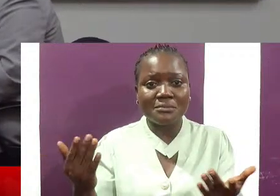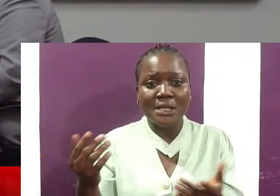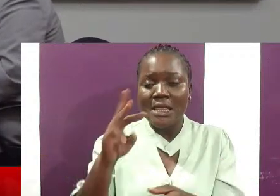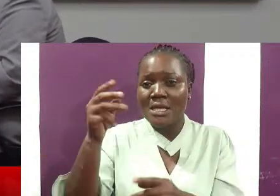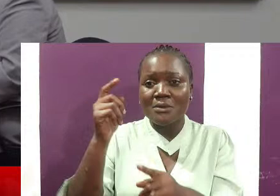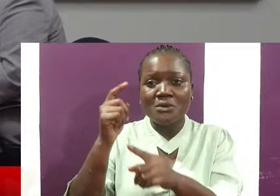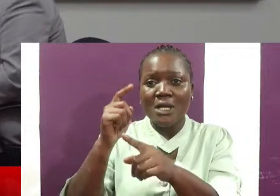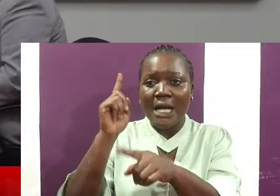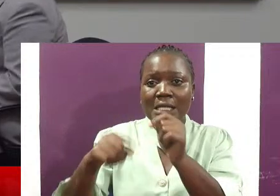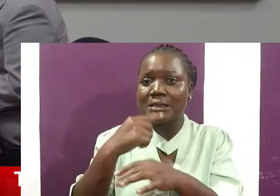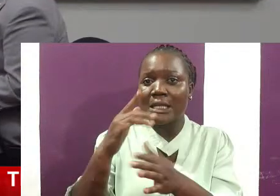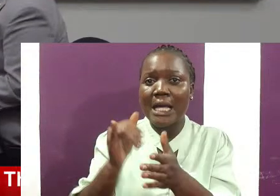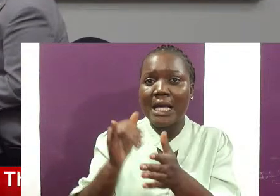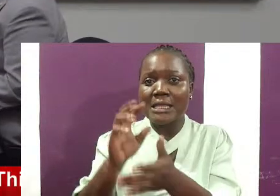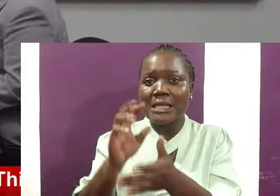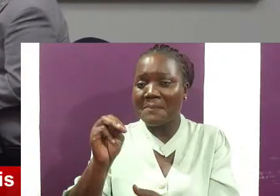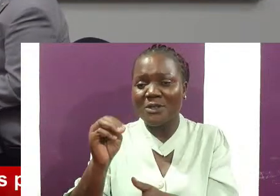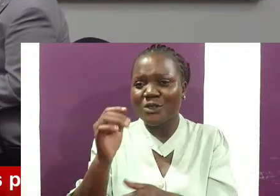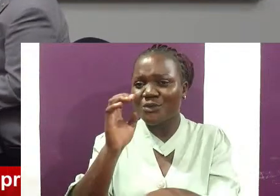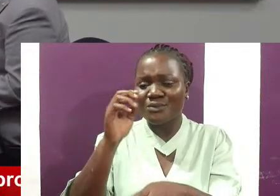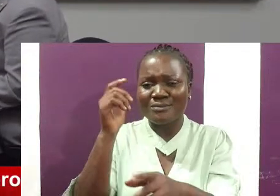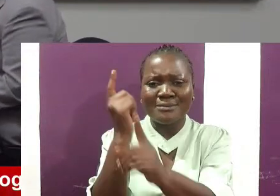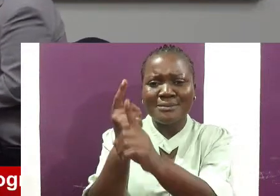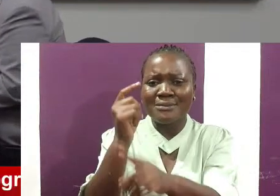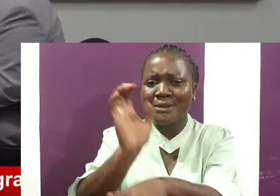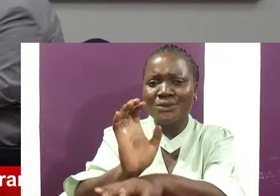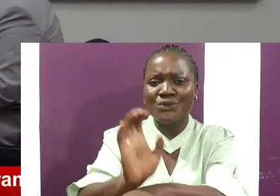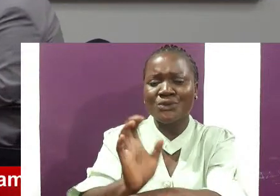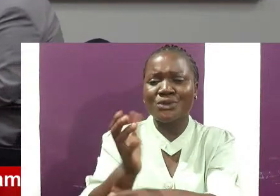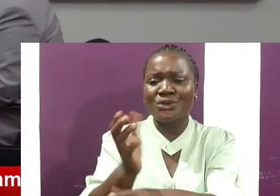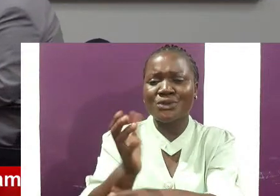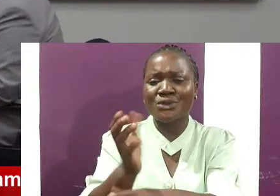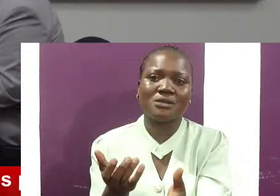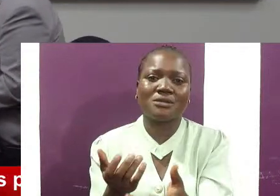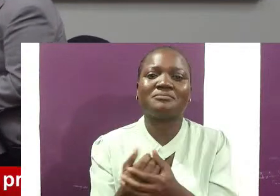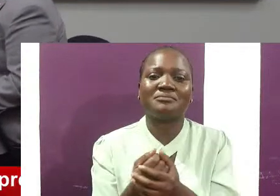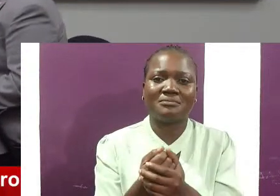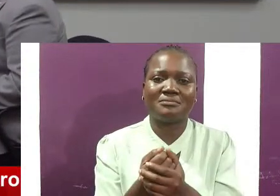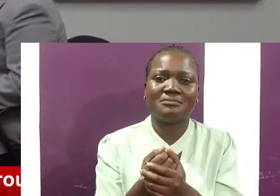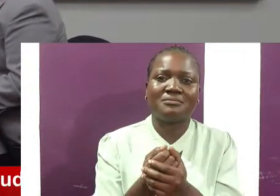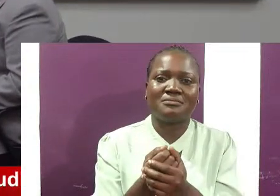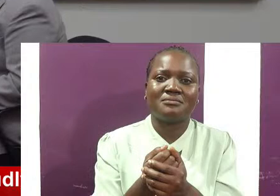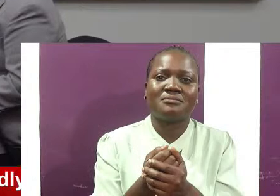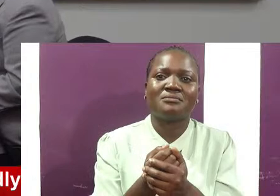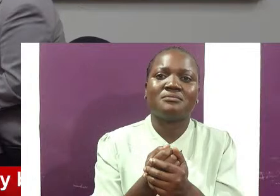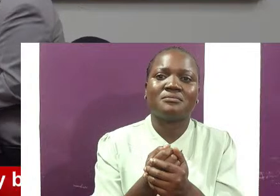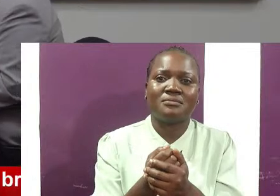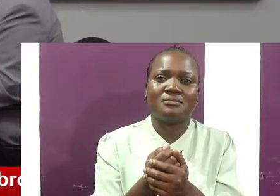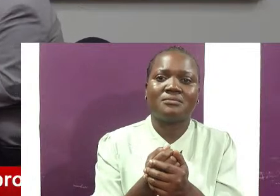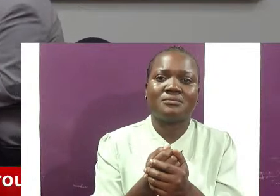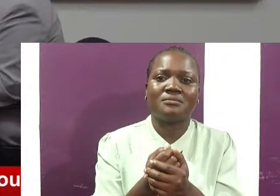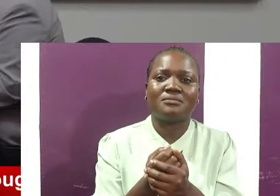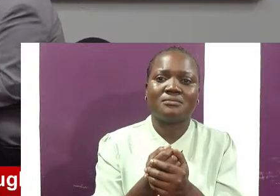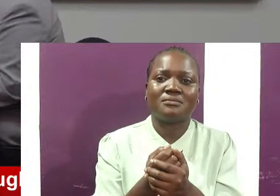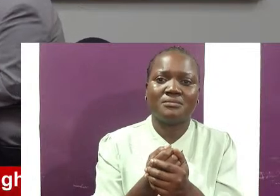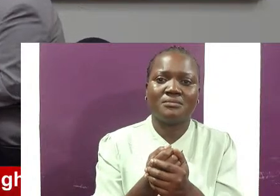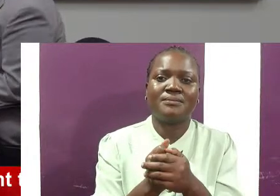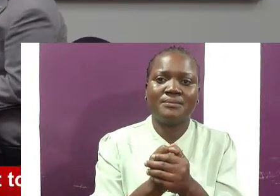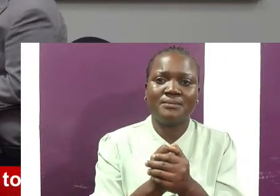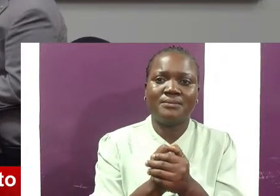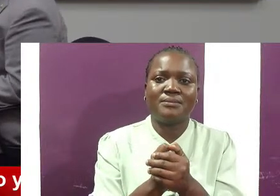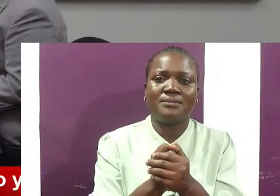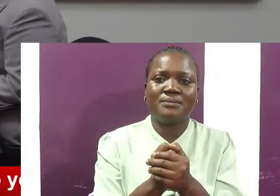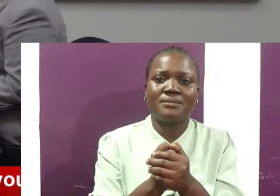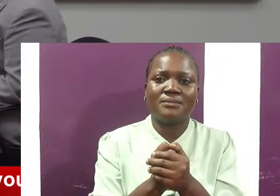though. In this regard, though, we have one other thing, though, that makes it even stronger of an argument. It's different laws. Under the